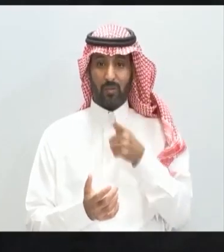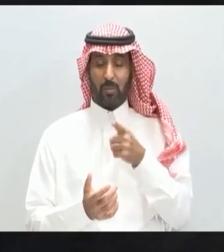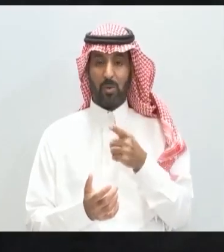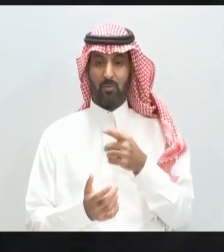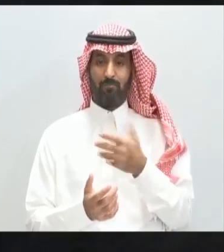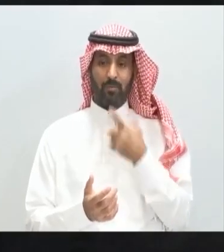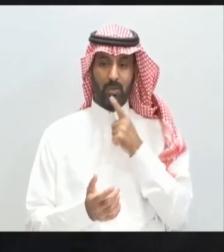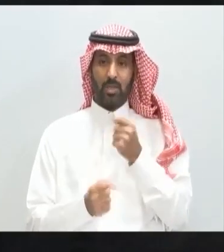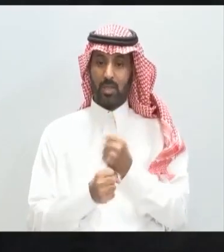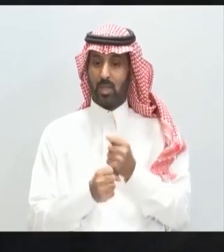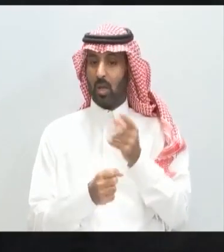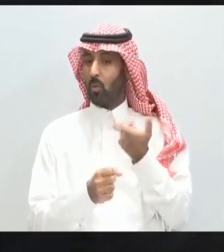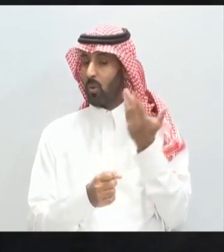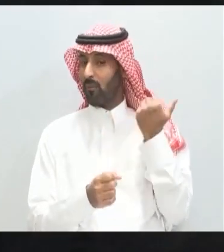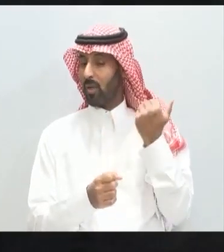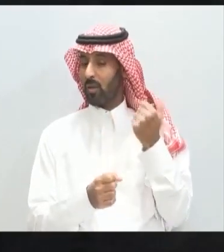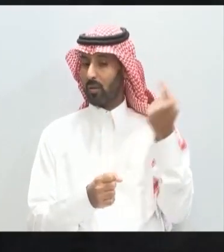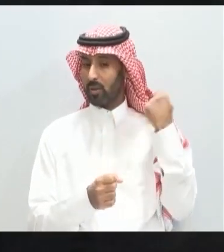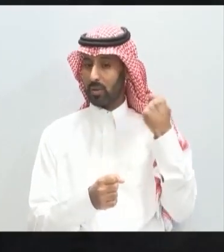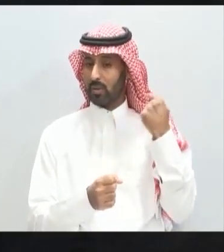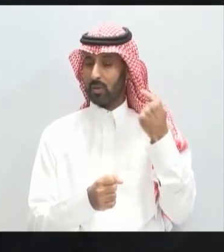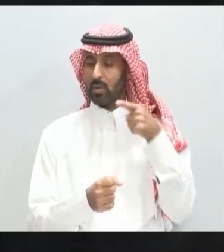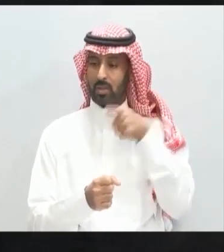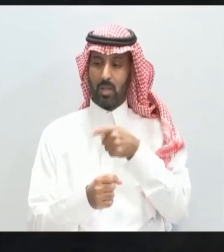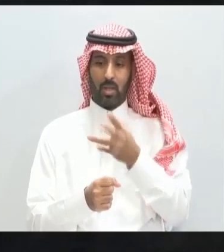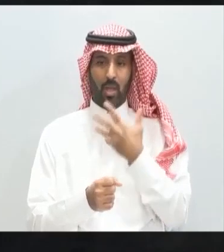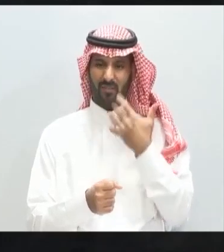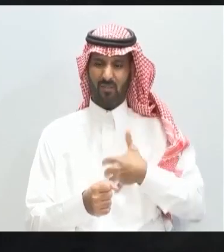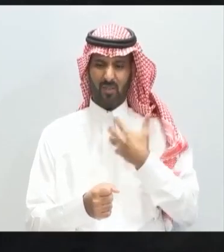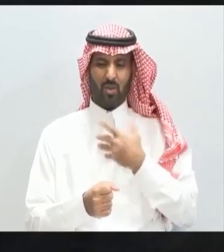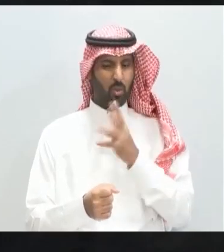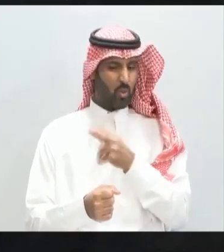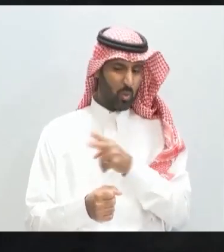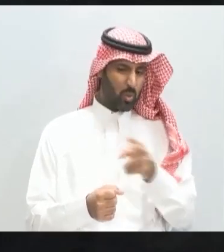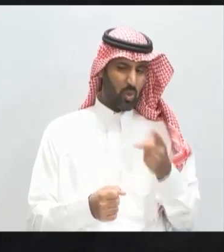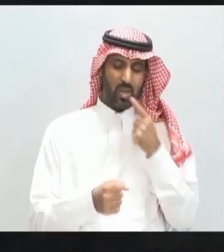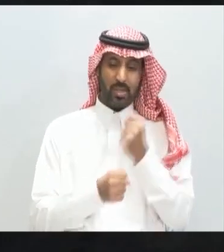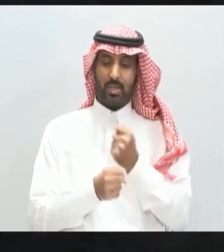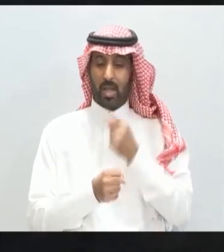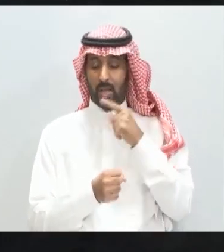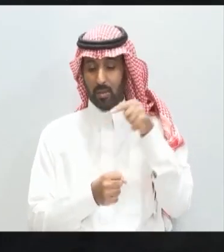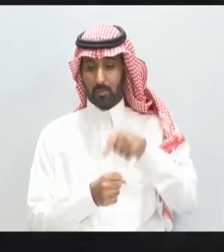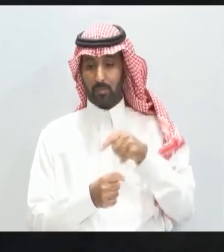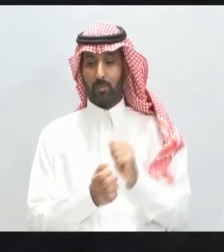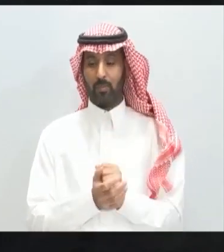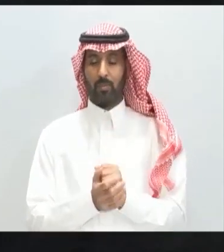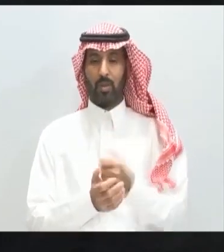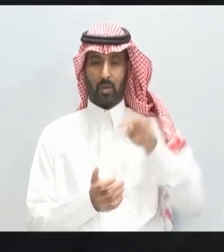you use the past participle. If you're describing the source of the feeling, you use the present participle,